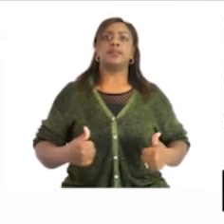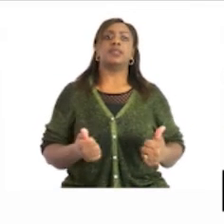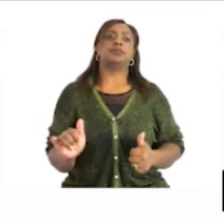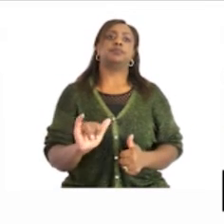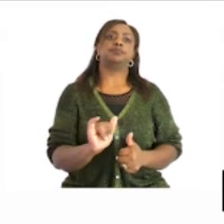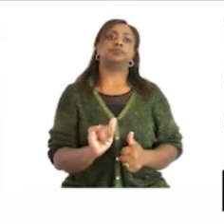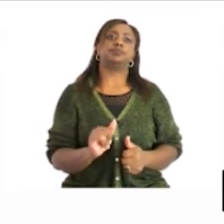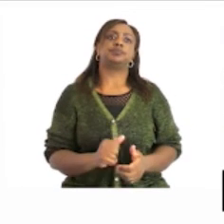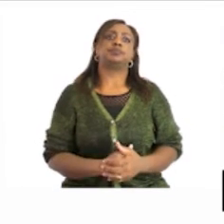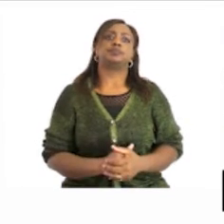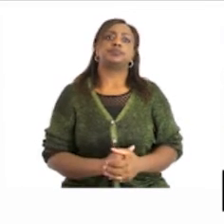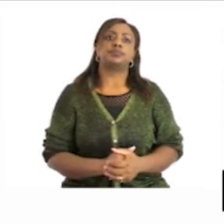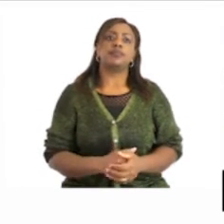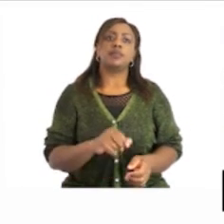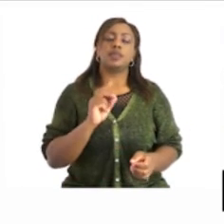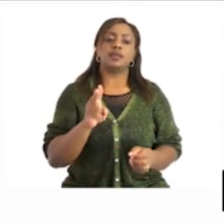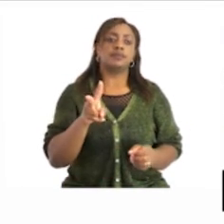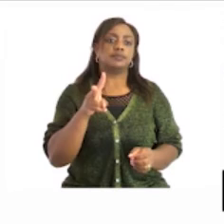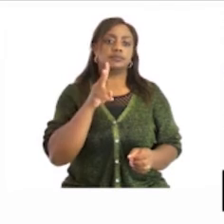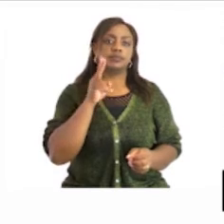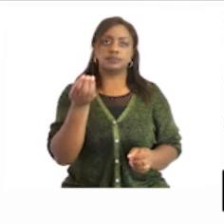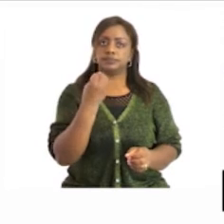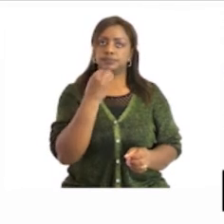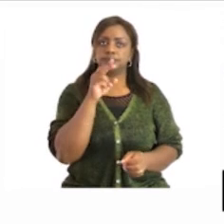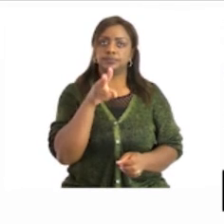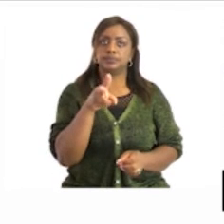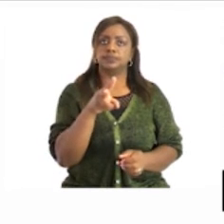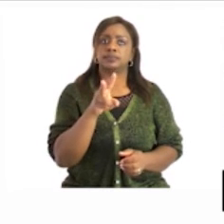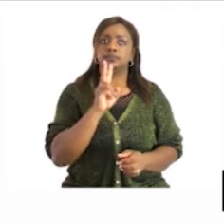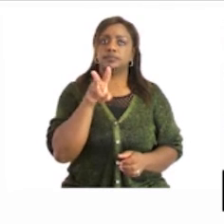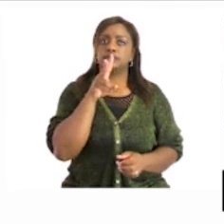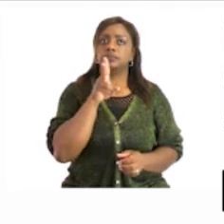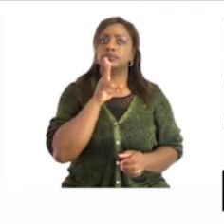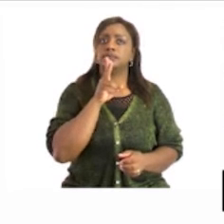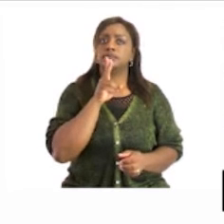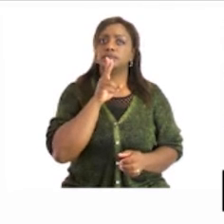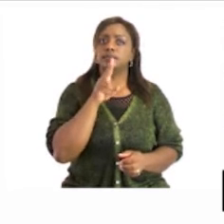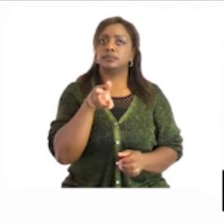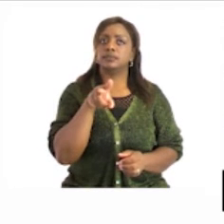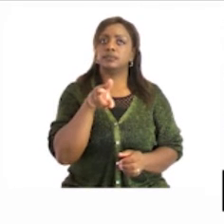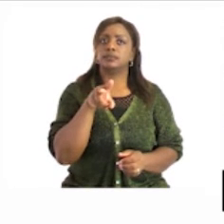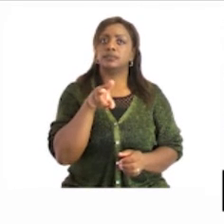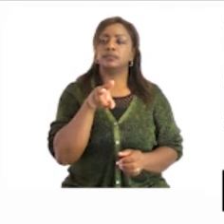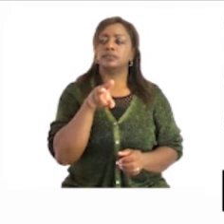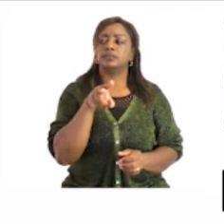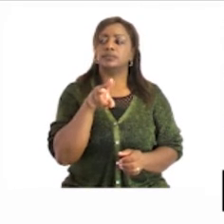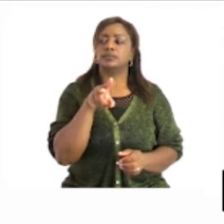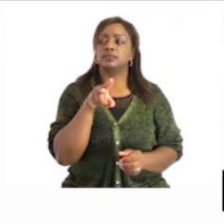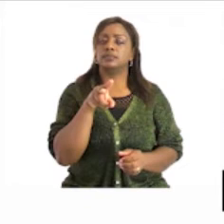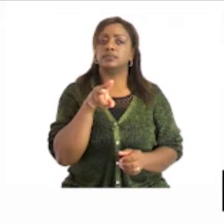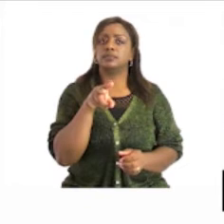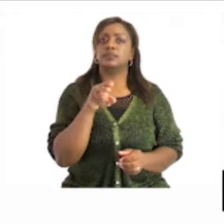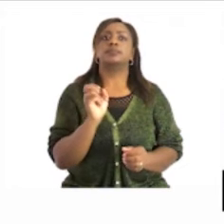with the first one, vitamins. So vitamins is there to keep your body healthy and everything working